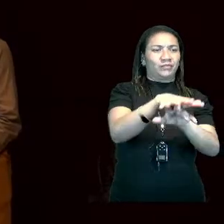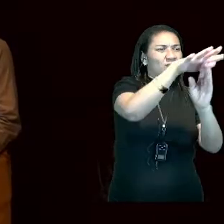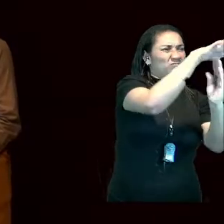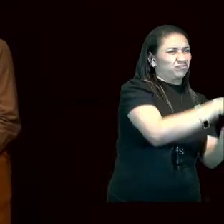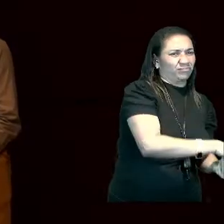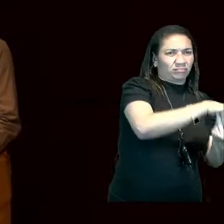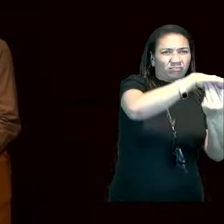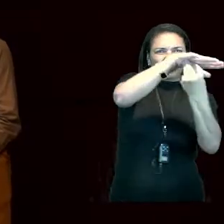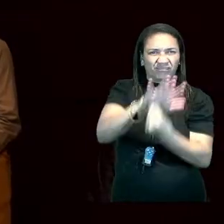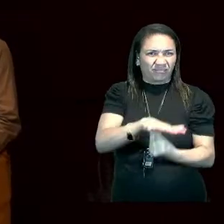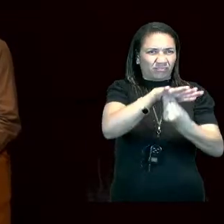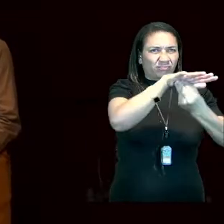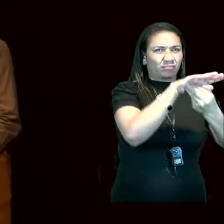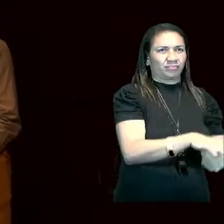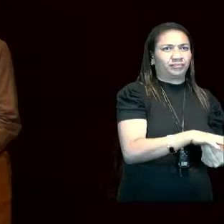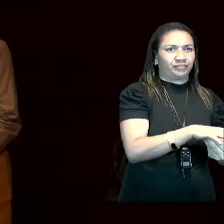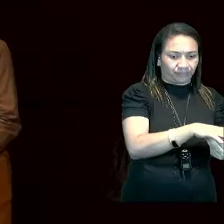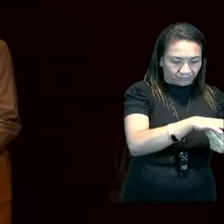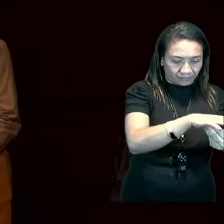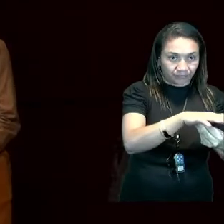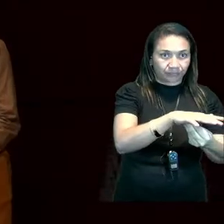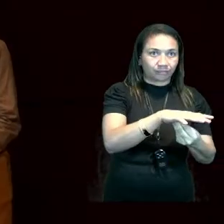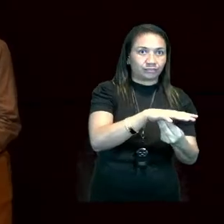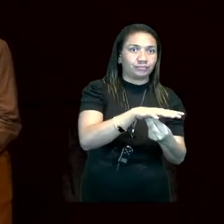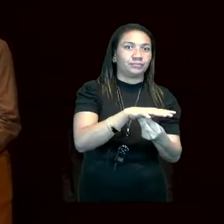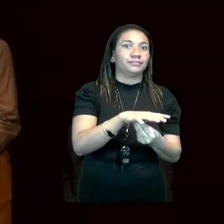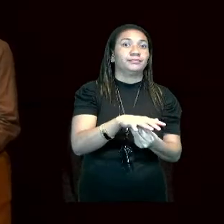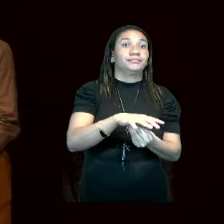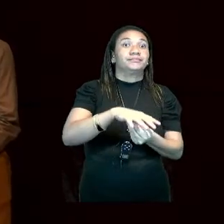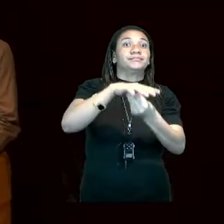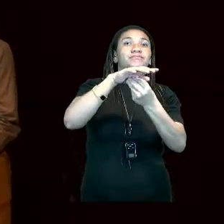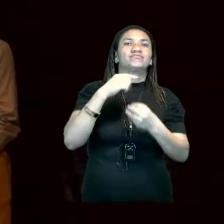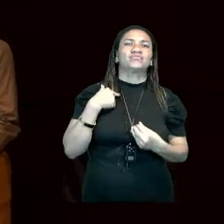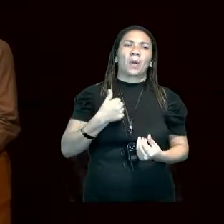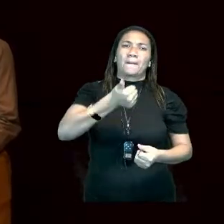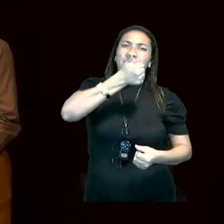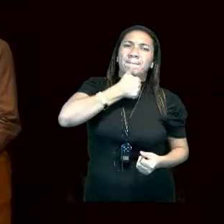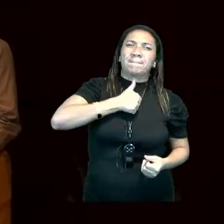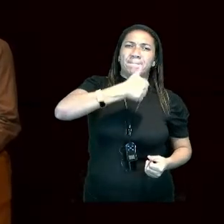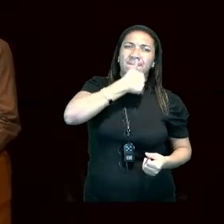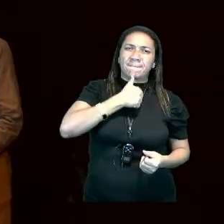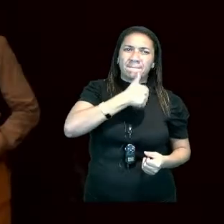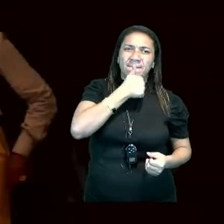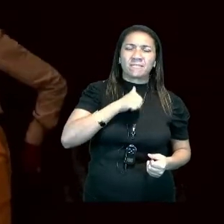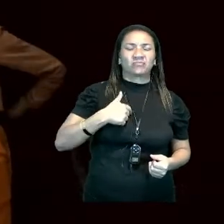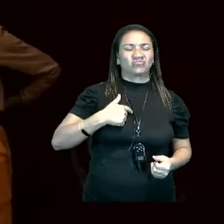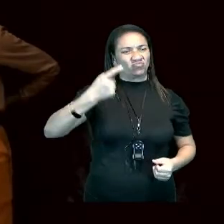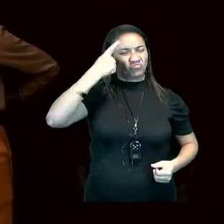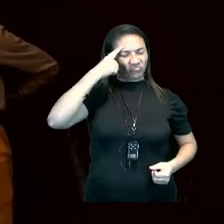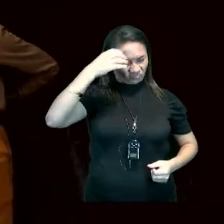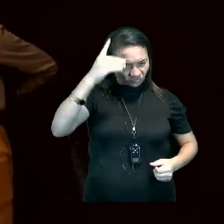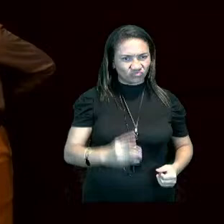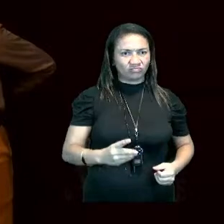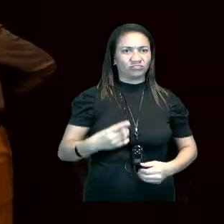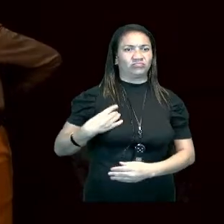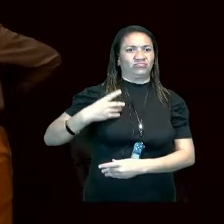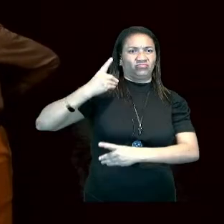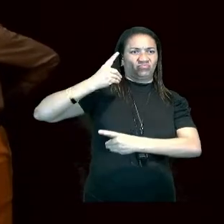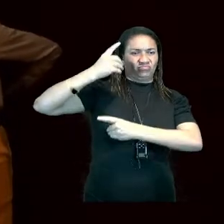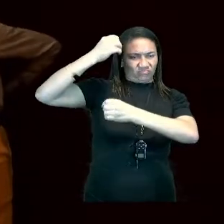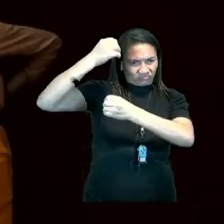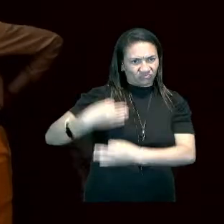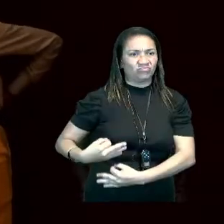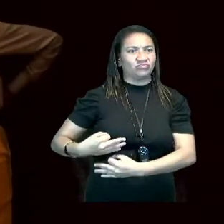oppression. But beyond this, Angela Davis represents resistance, radical thought, dignity,